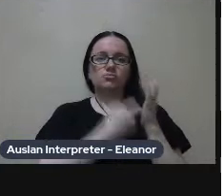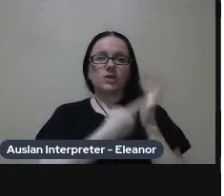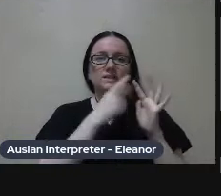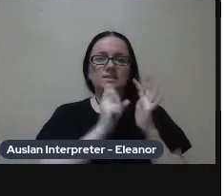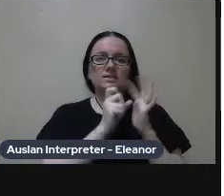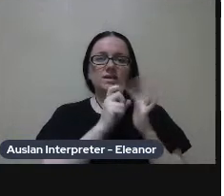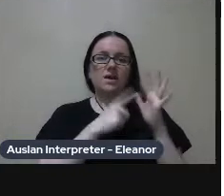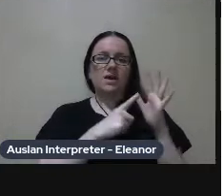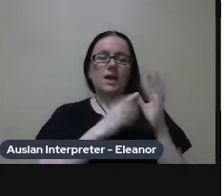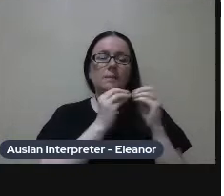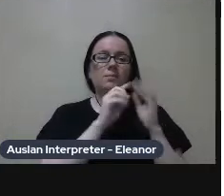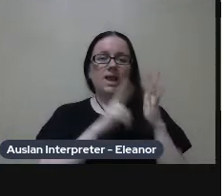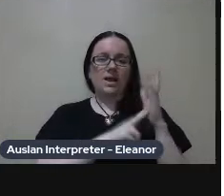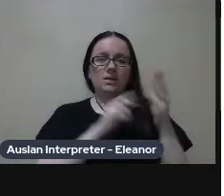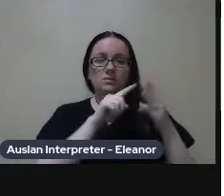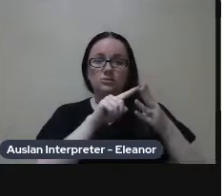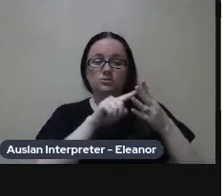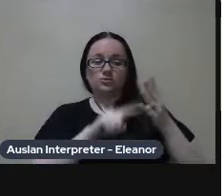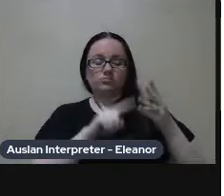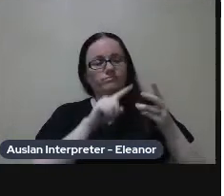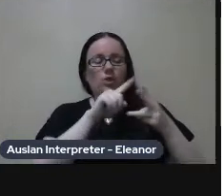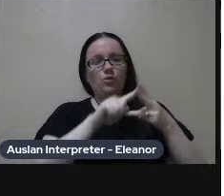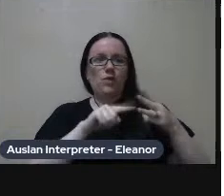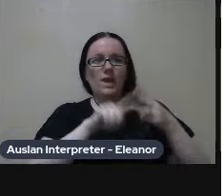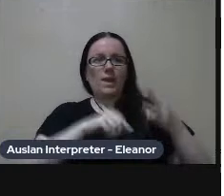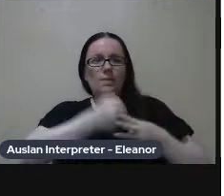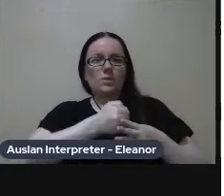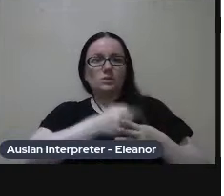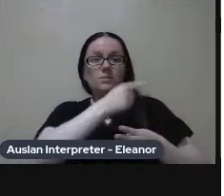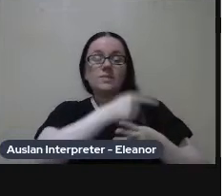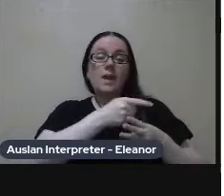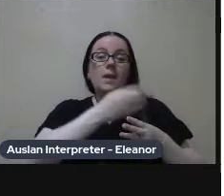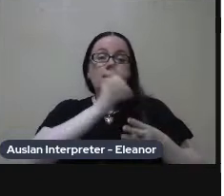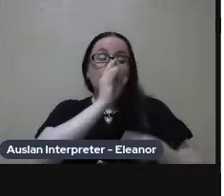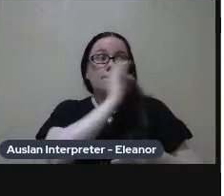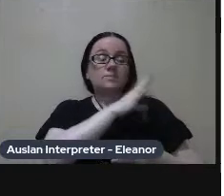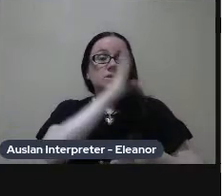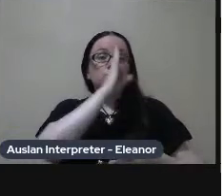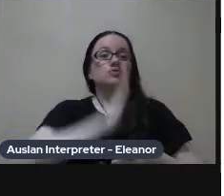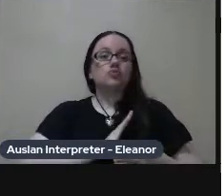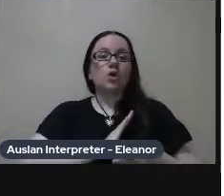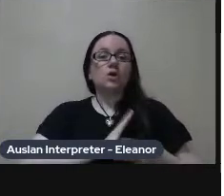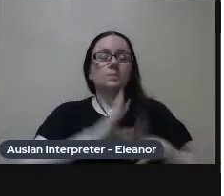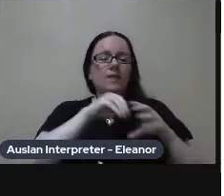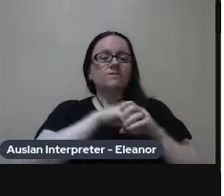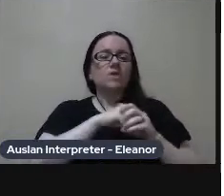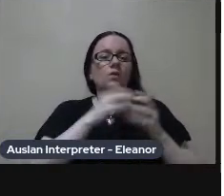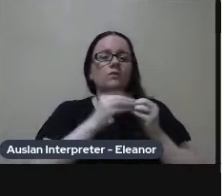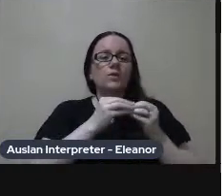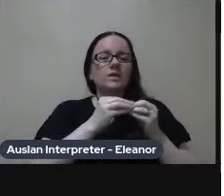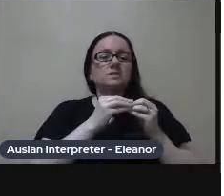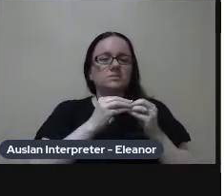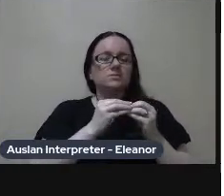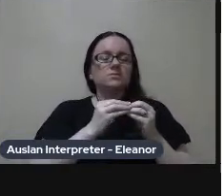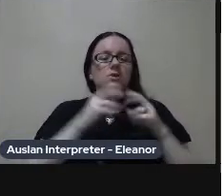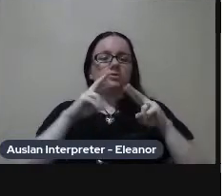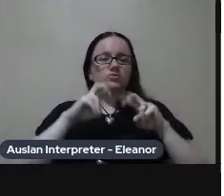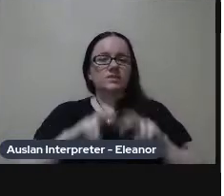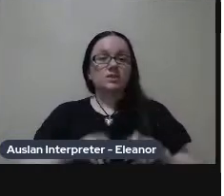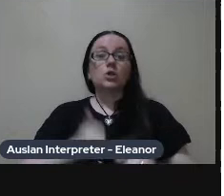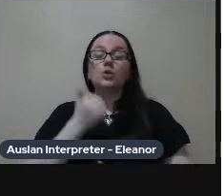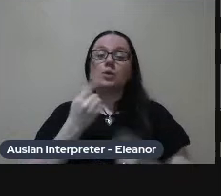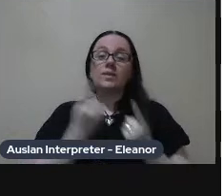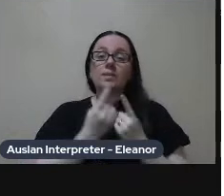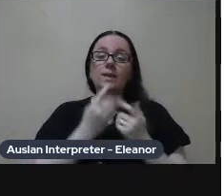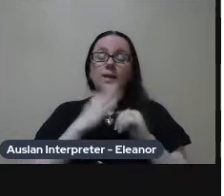have been working with our research teams for several years, and they're involved in this international work. The good thing about this collaboration,